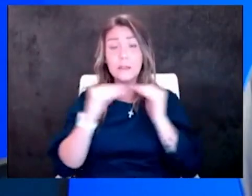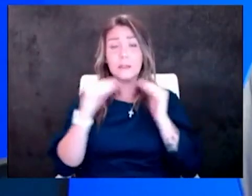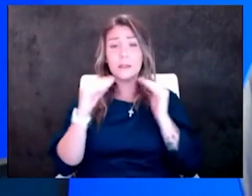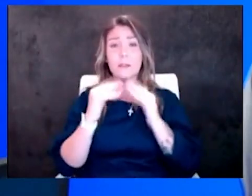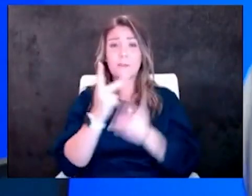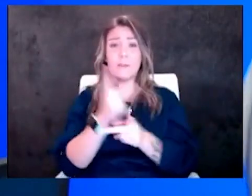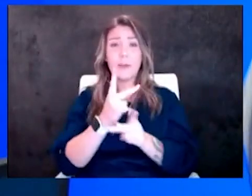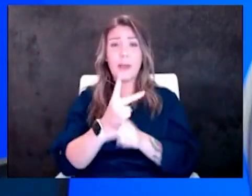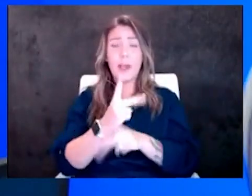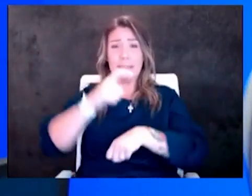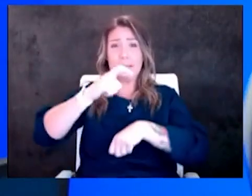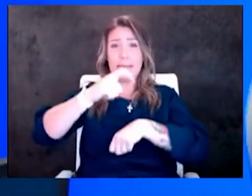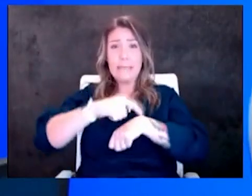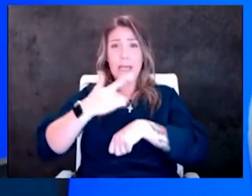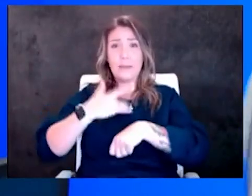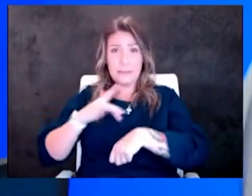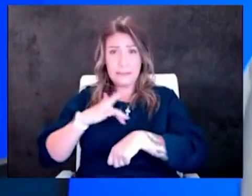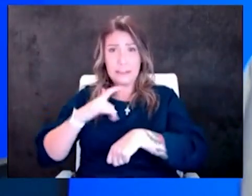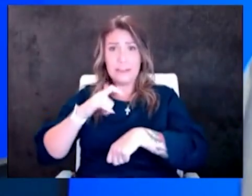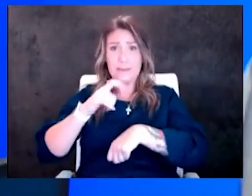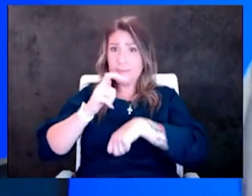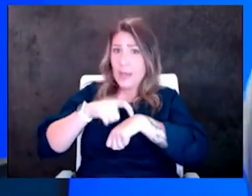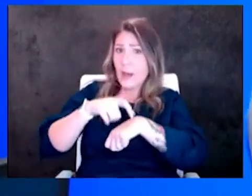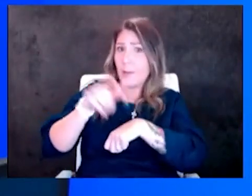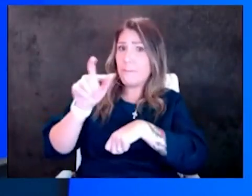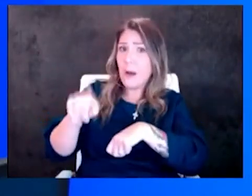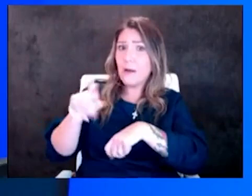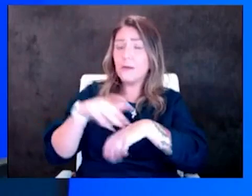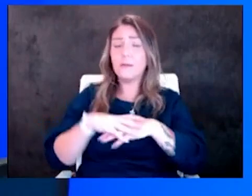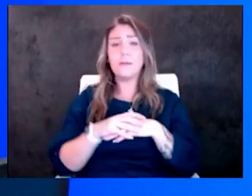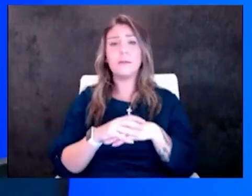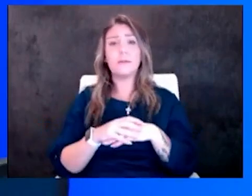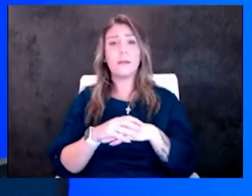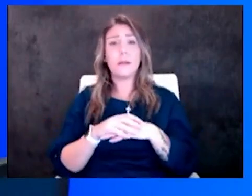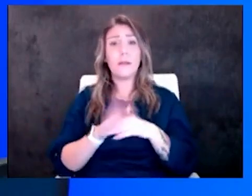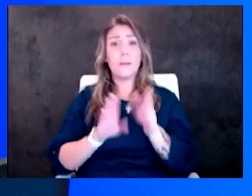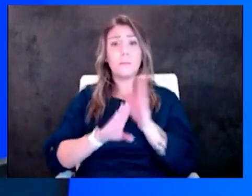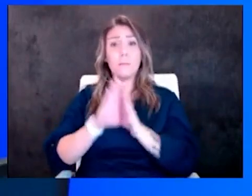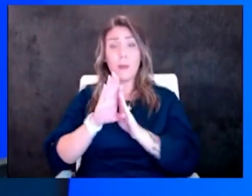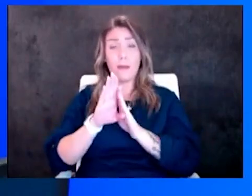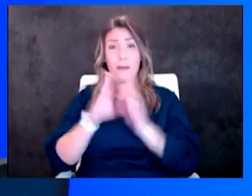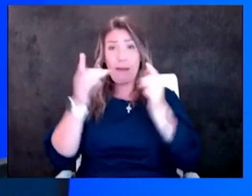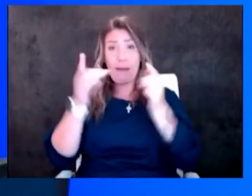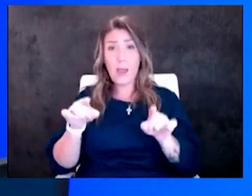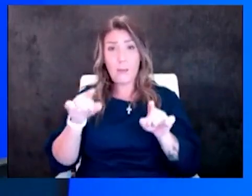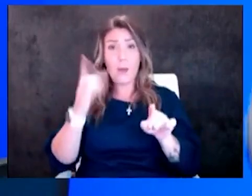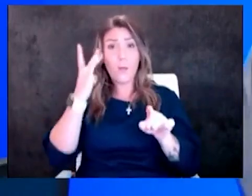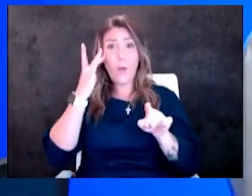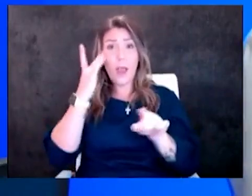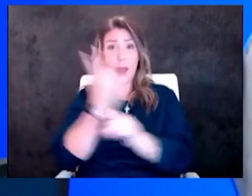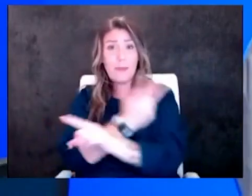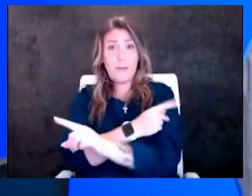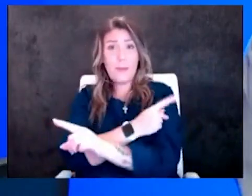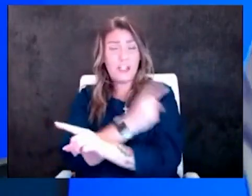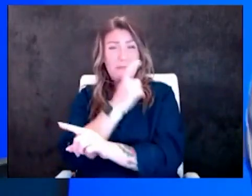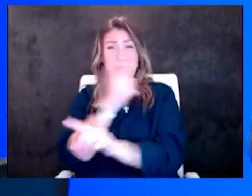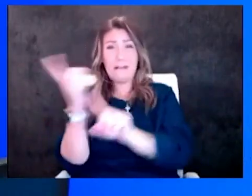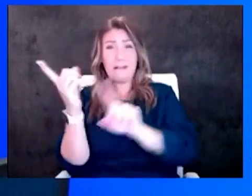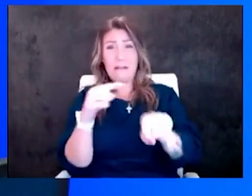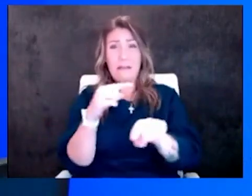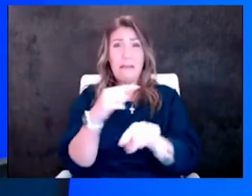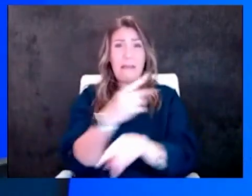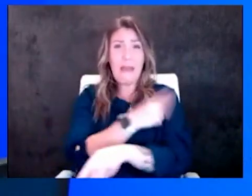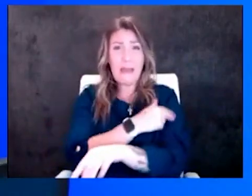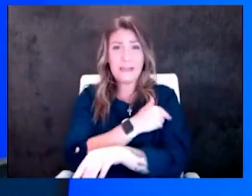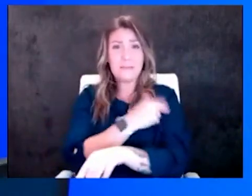diagnosis. And we know that the surge is happening because the patient is not coming to our hospital in a timely manner. What's the explanation? The